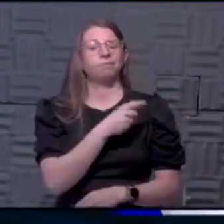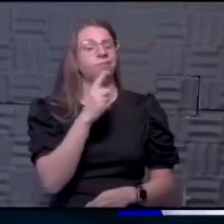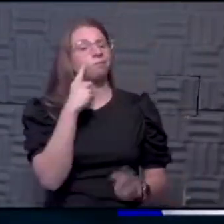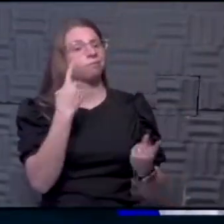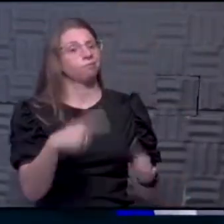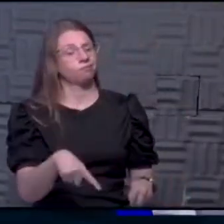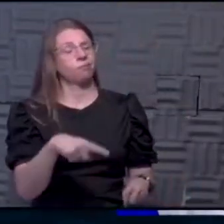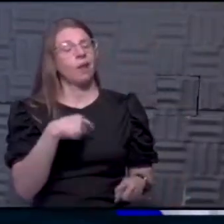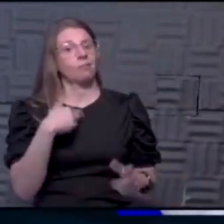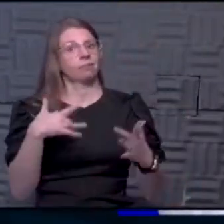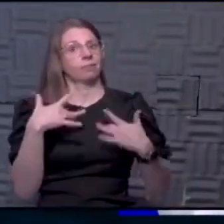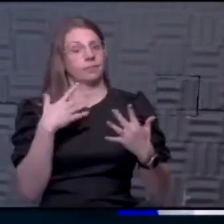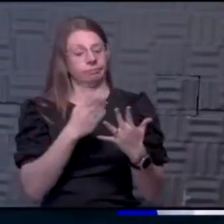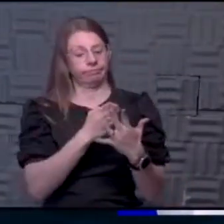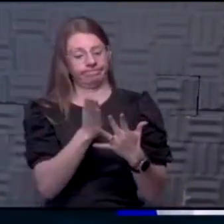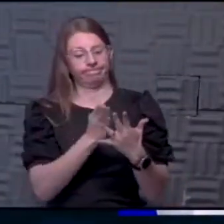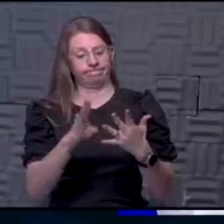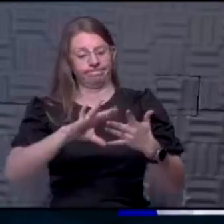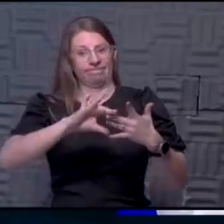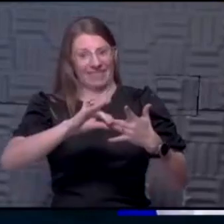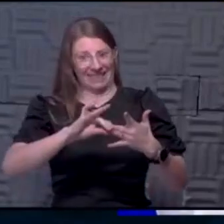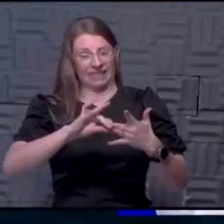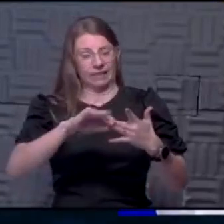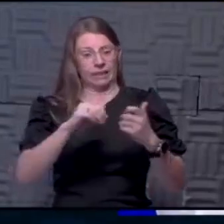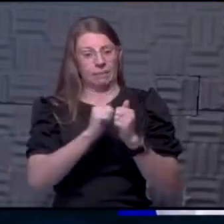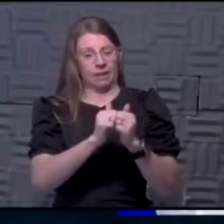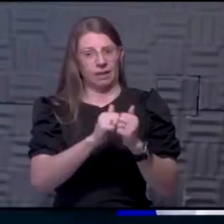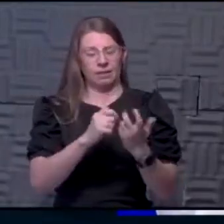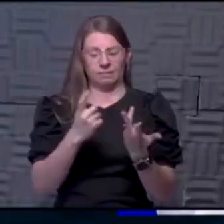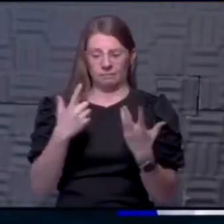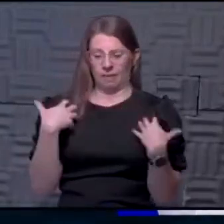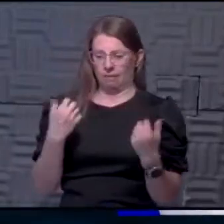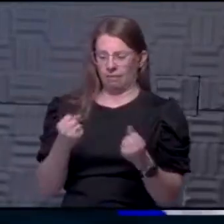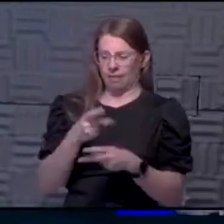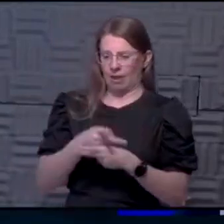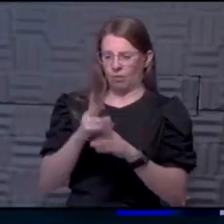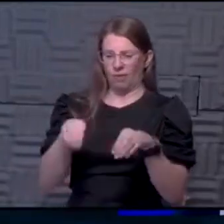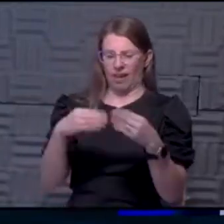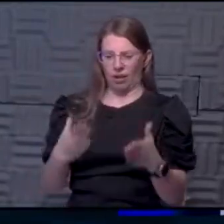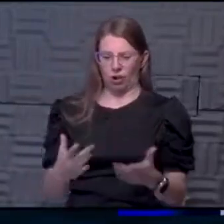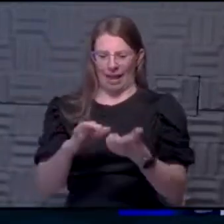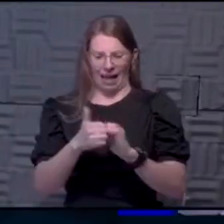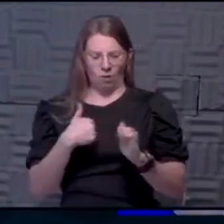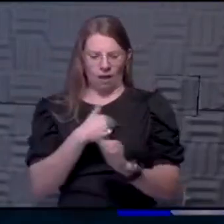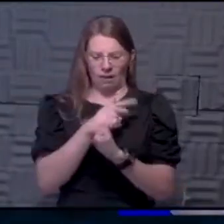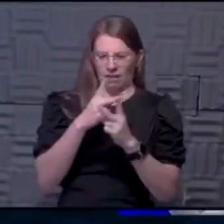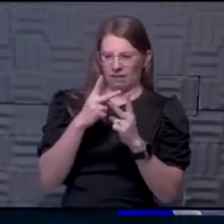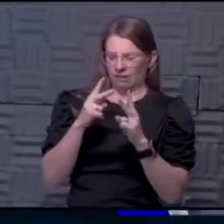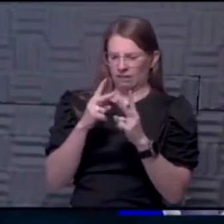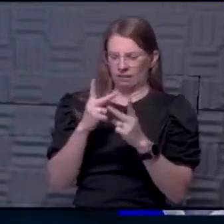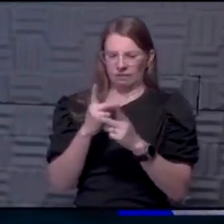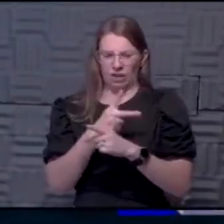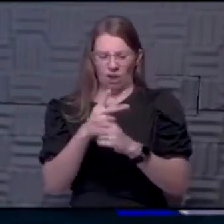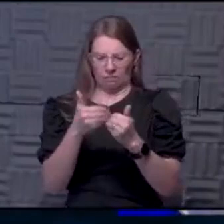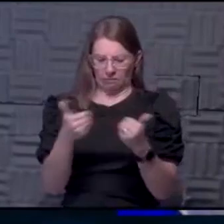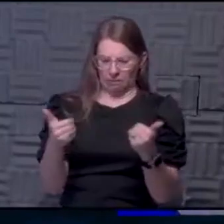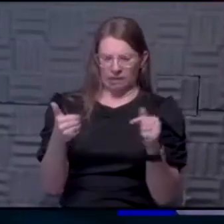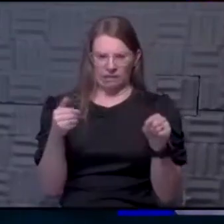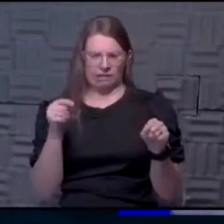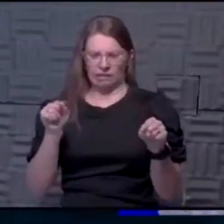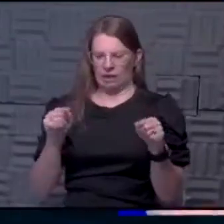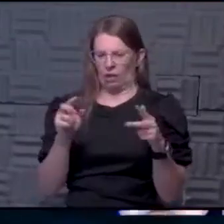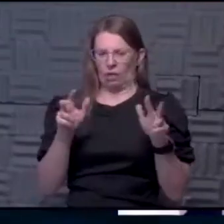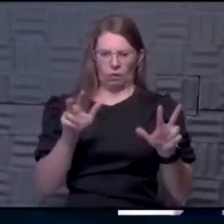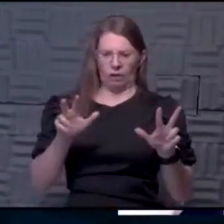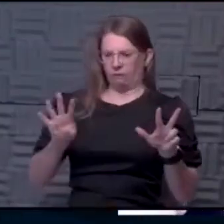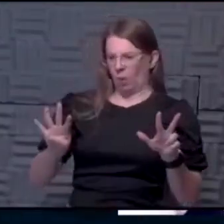and I'm delighted 3 and 4 are being combined because I couldn't figure out quite as a healthcare provider how I could justify the very ones you were mentioning. In fact, for our CF